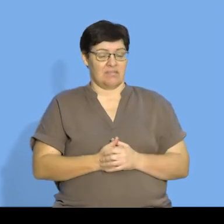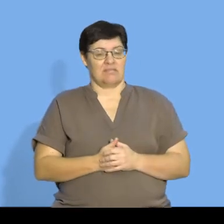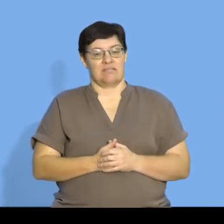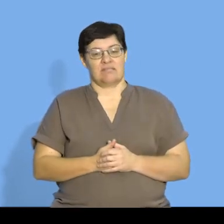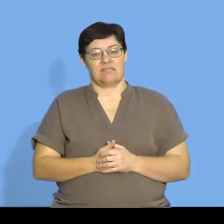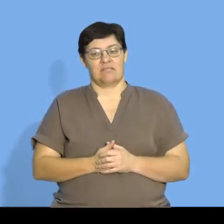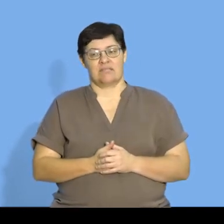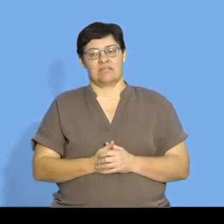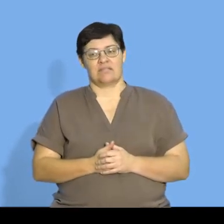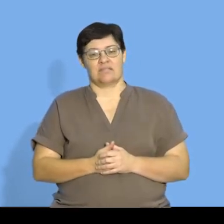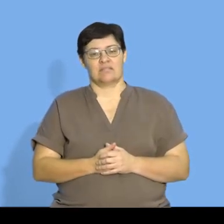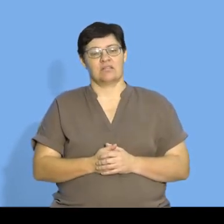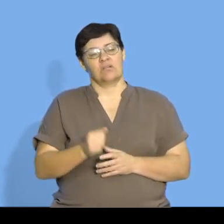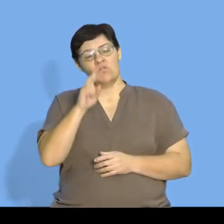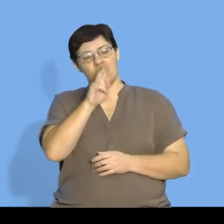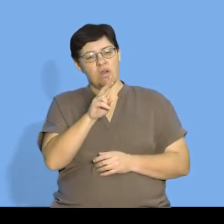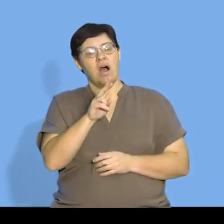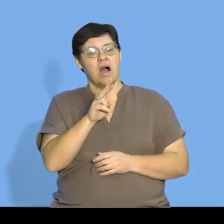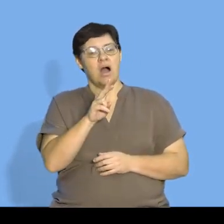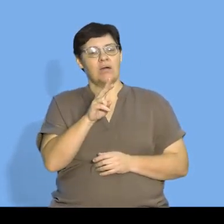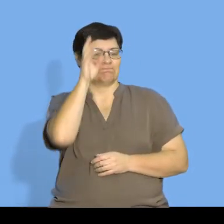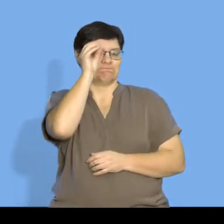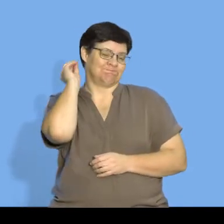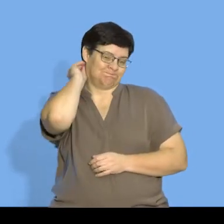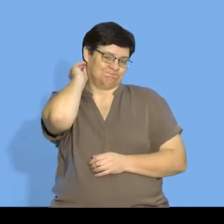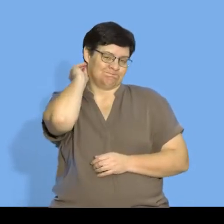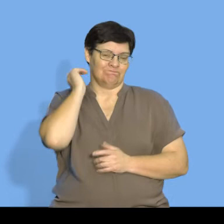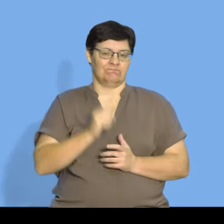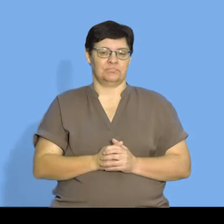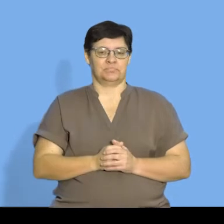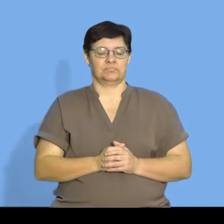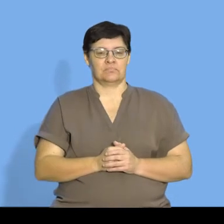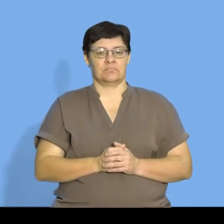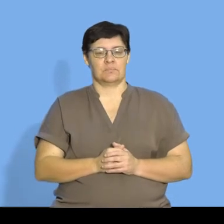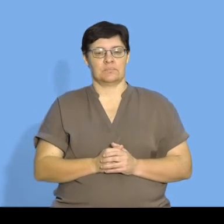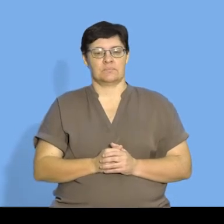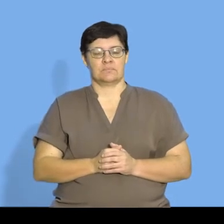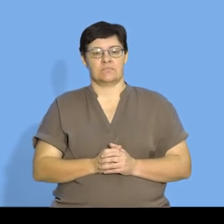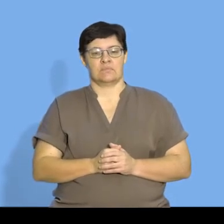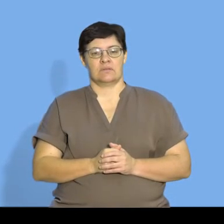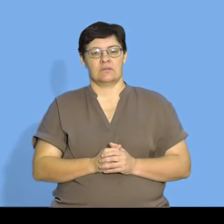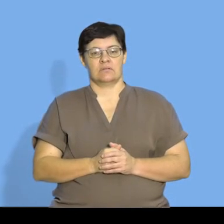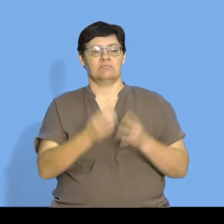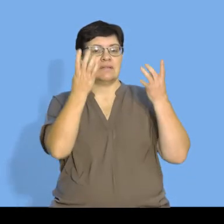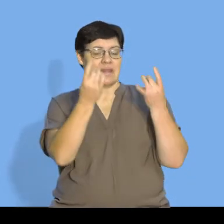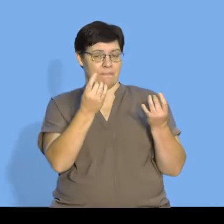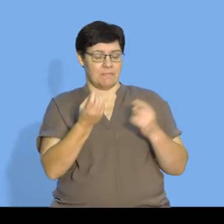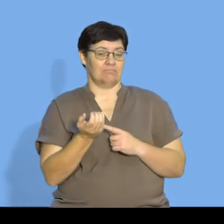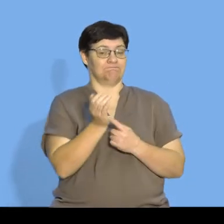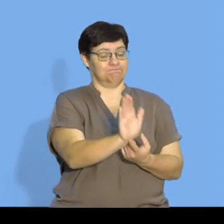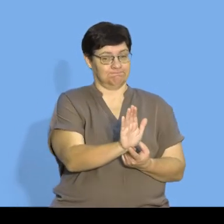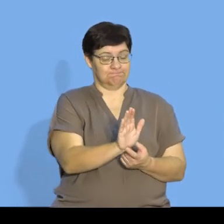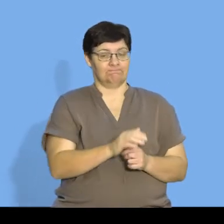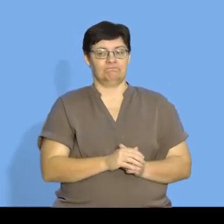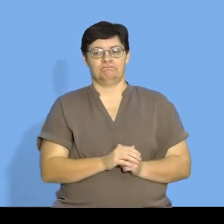We want to look at, immediately take into consideration that you have a figure that's given to you.